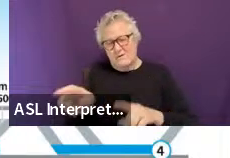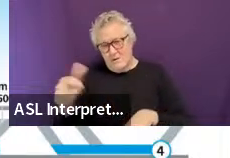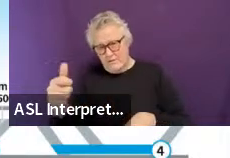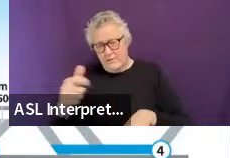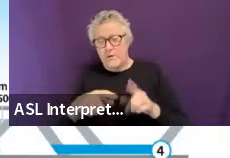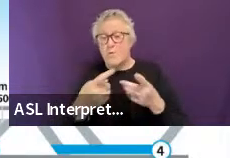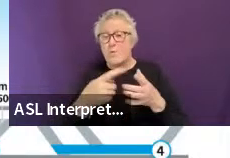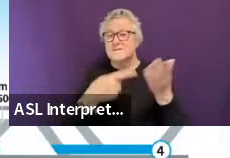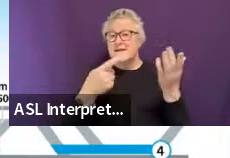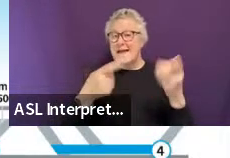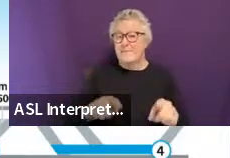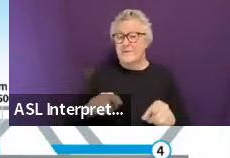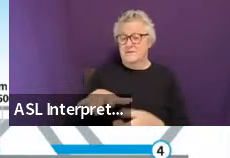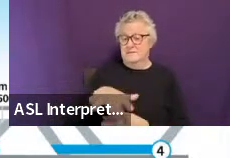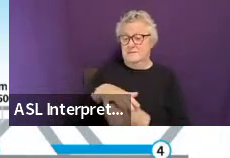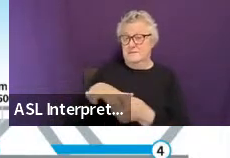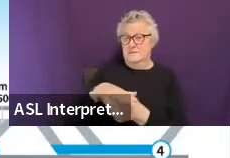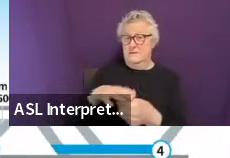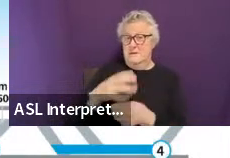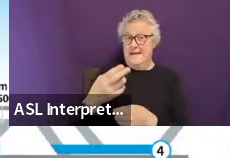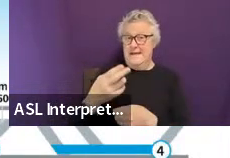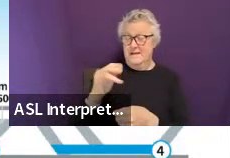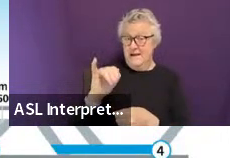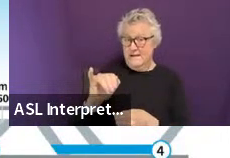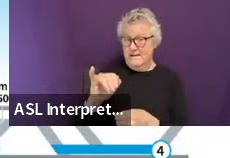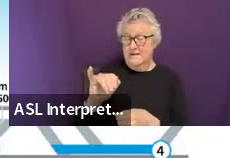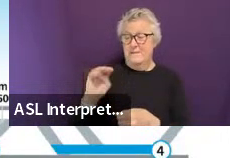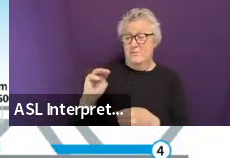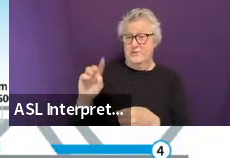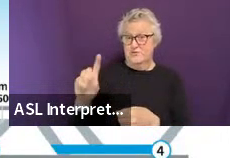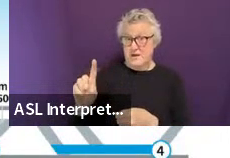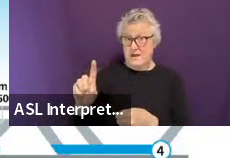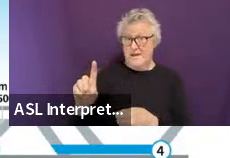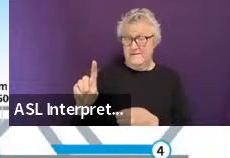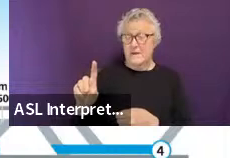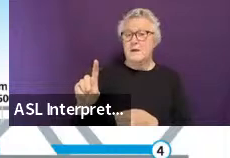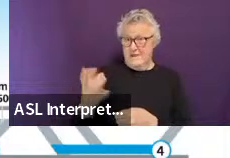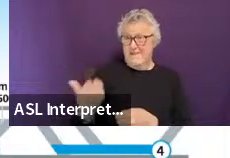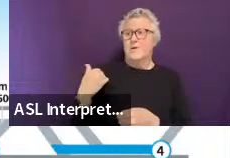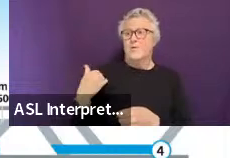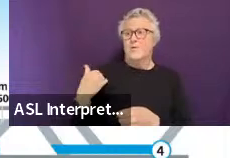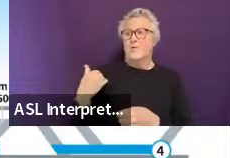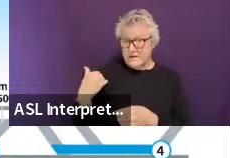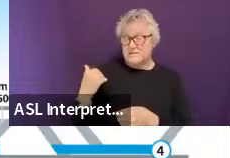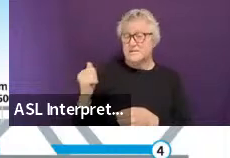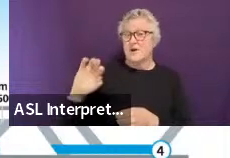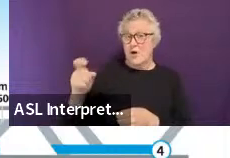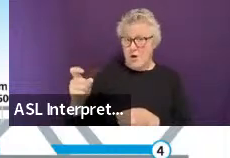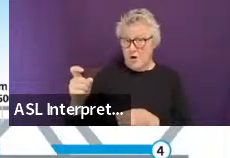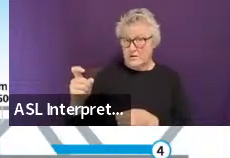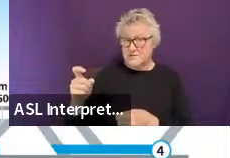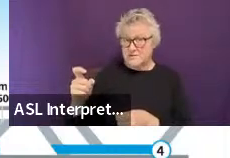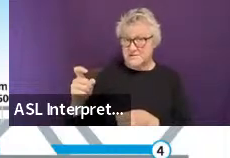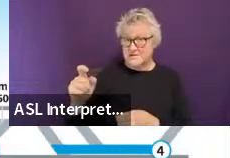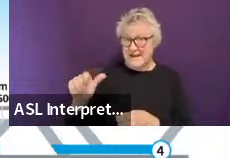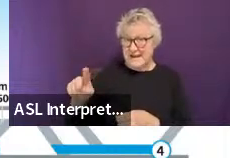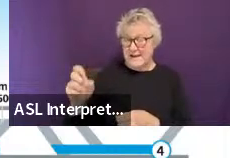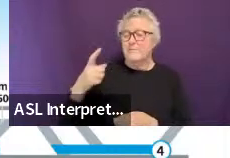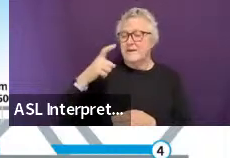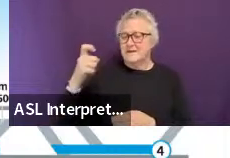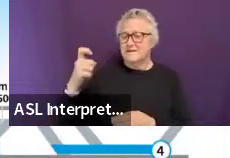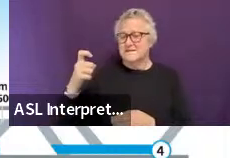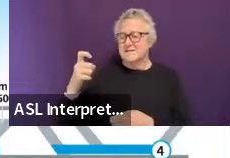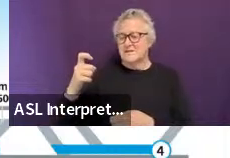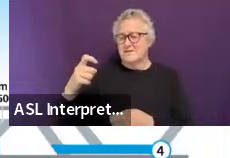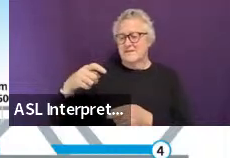the Hayden Island Marine Drive is there was an ox lane today because the interchange spacing is half a mile or less. We have ended up